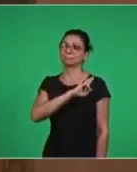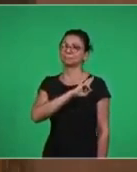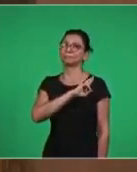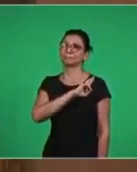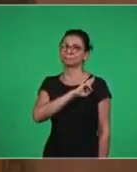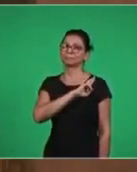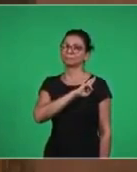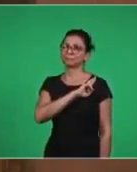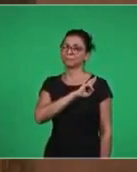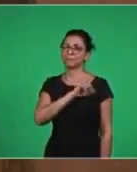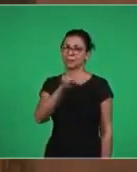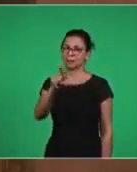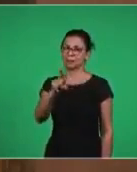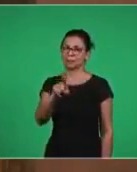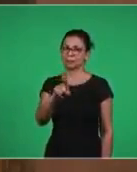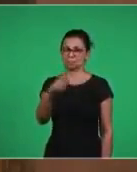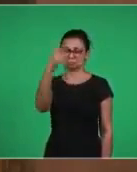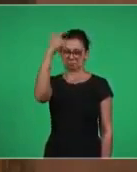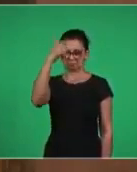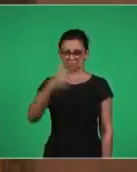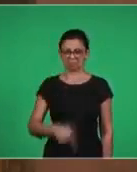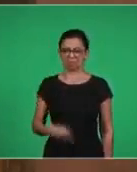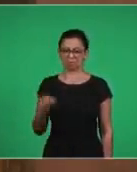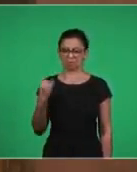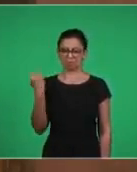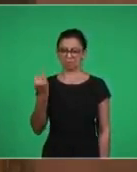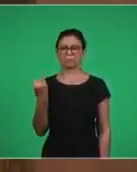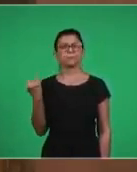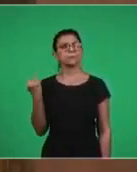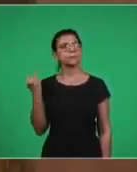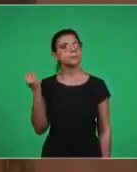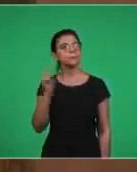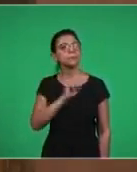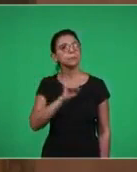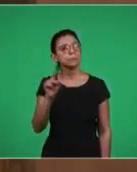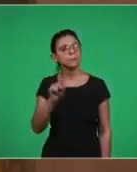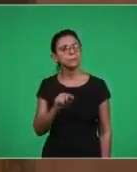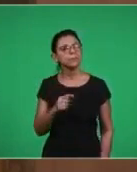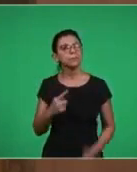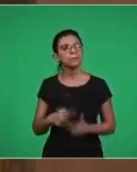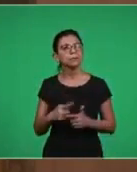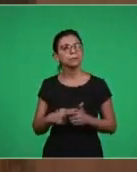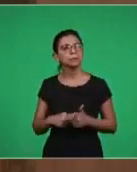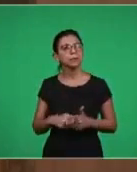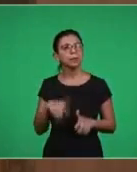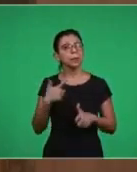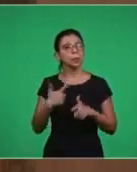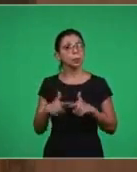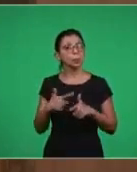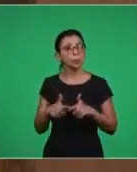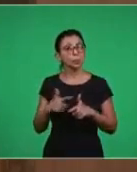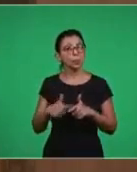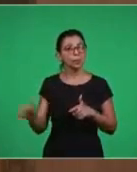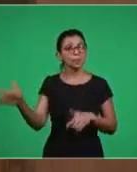to this responsibility. Don't judge yourself important. That's the greatest problem. The people that